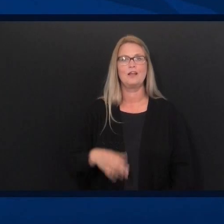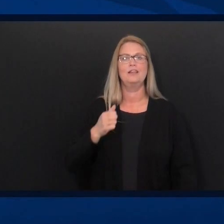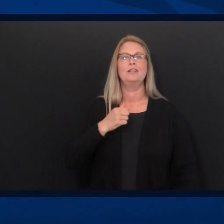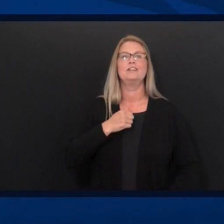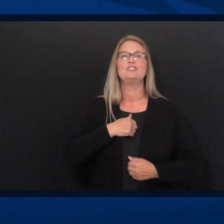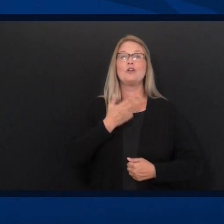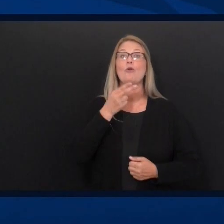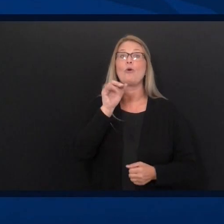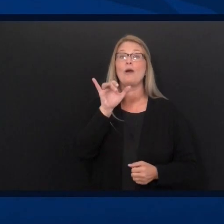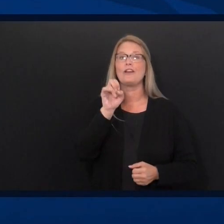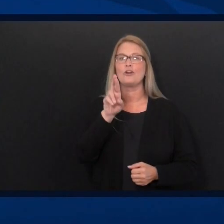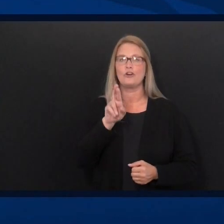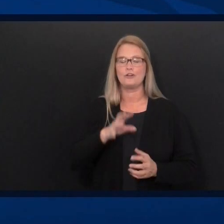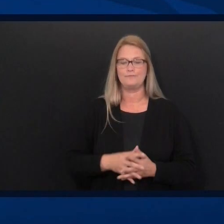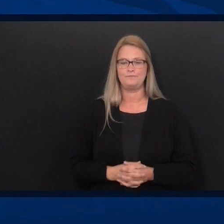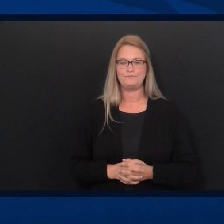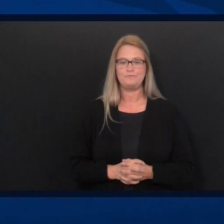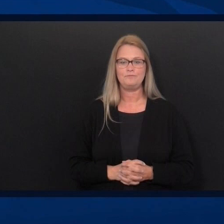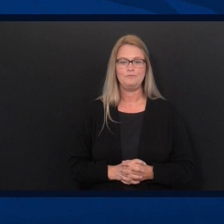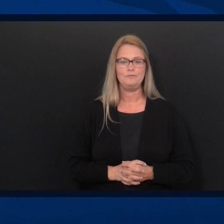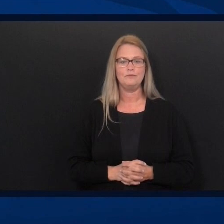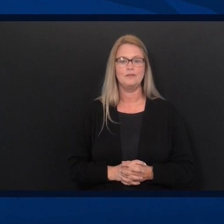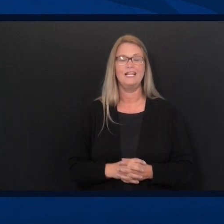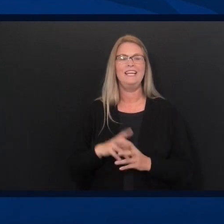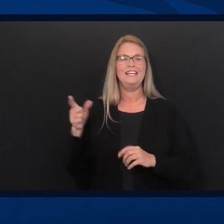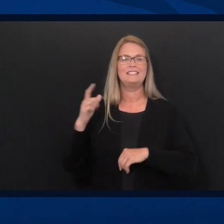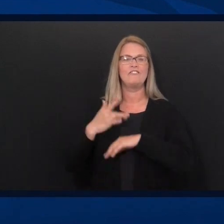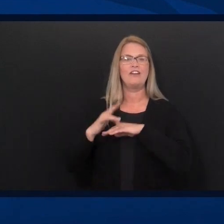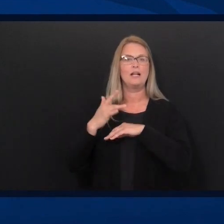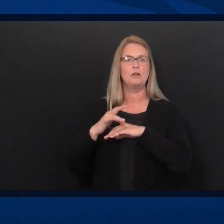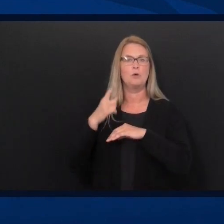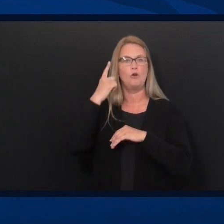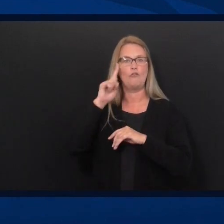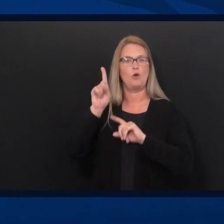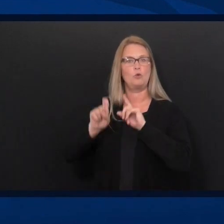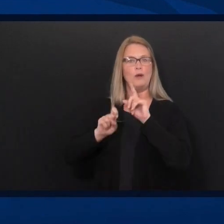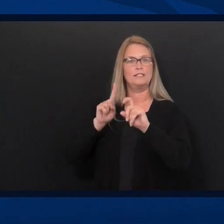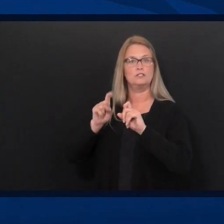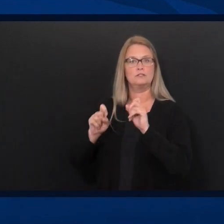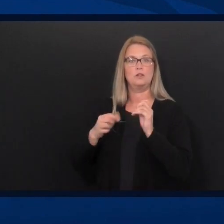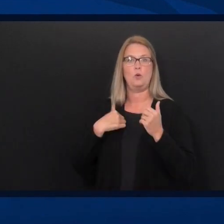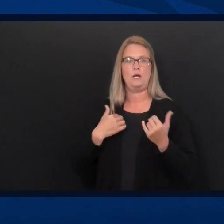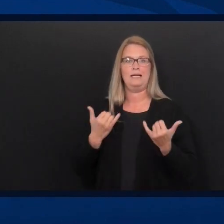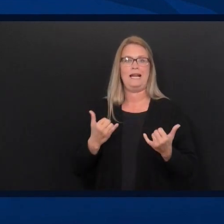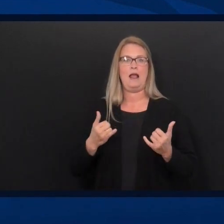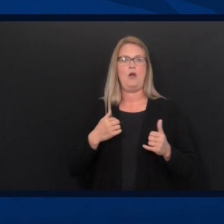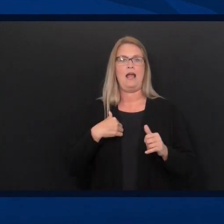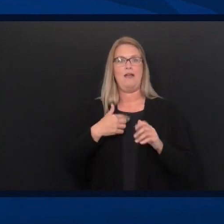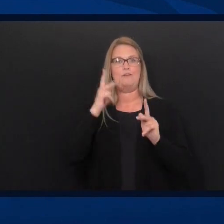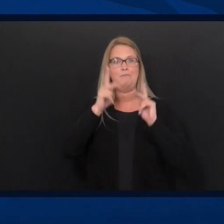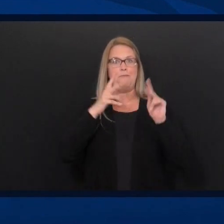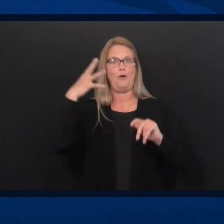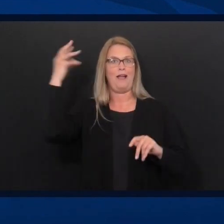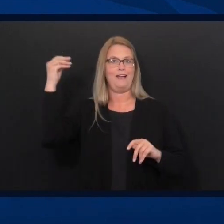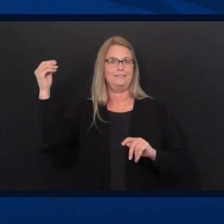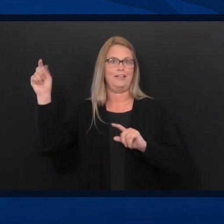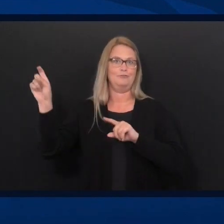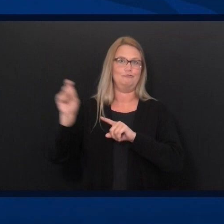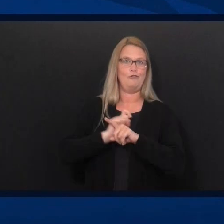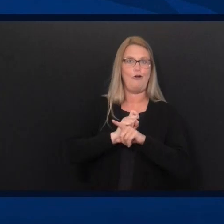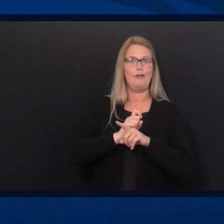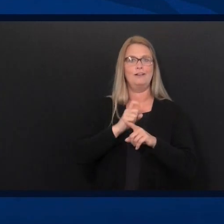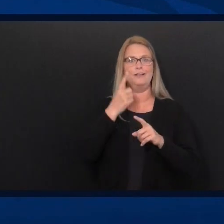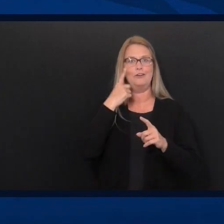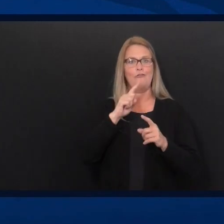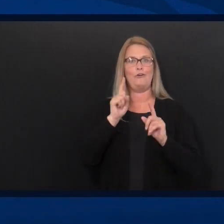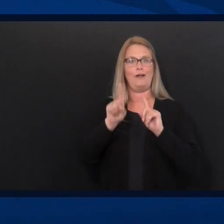West Virginia National Guard is also joining us today and is available for questions. Once again, we're holding today's briefing with media members joining us virtually to practice good